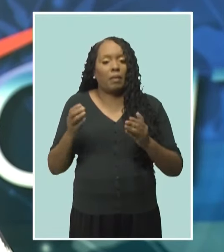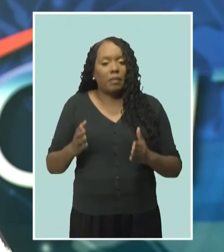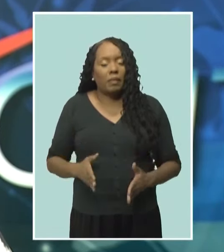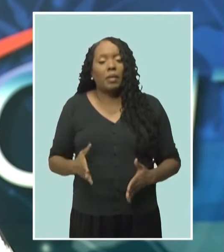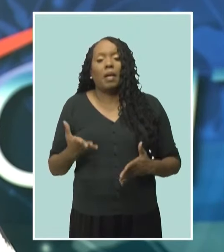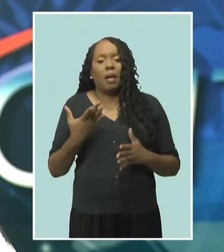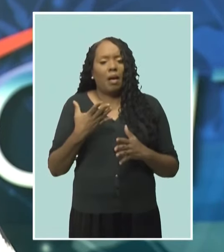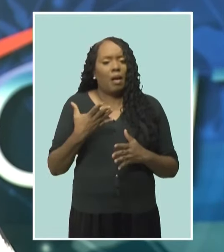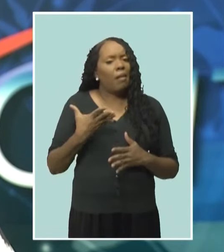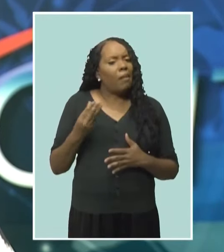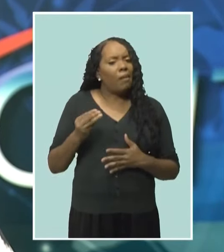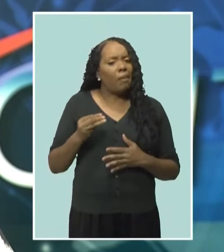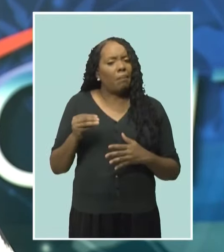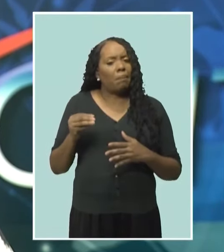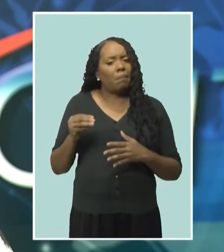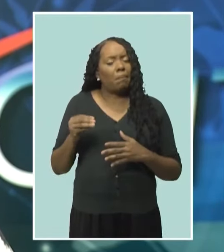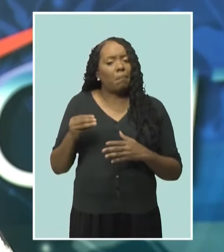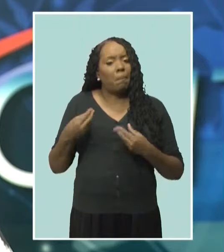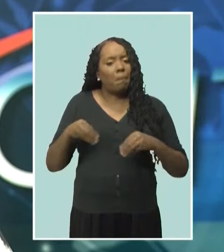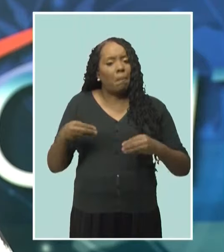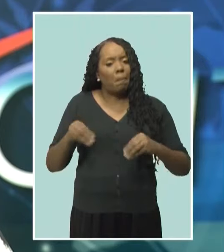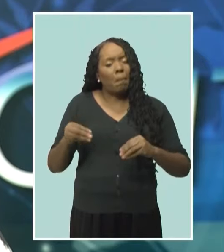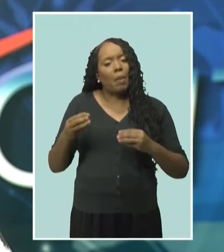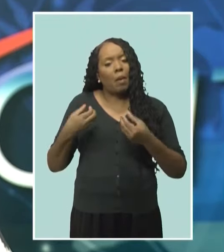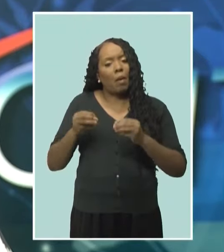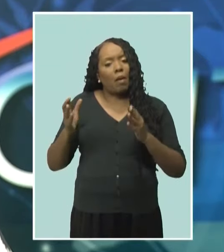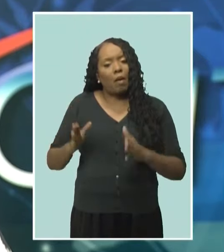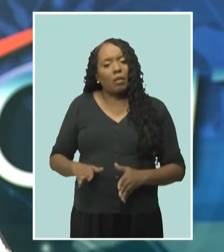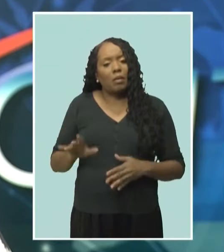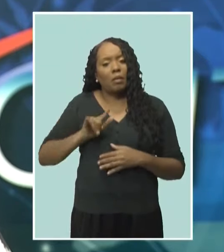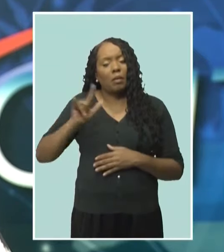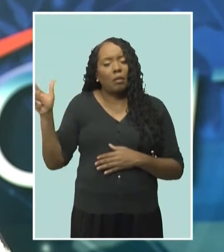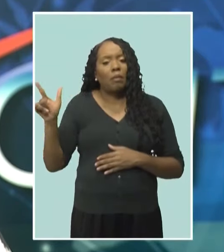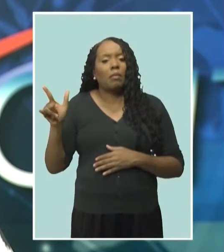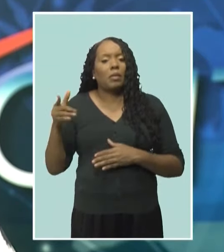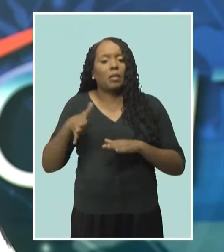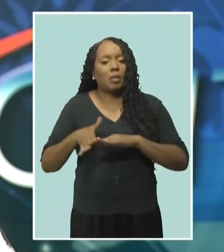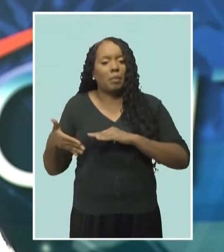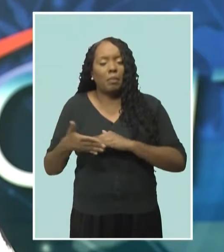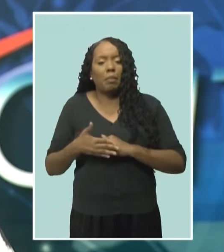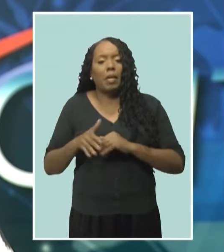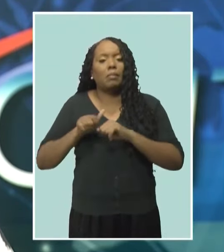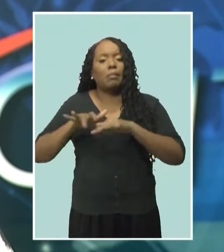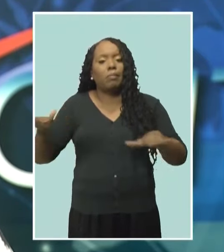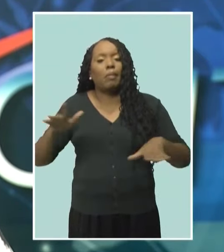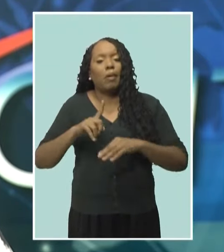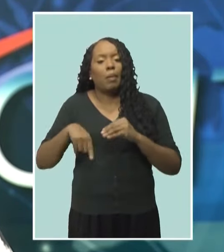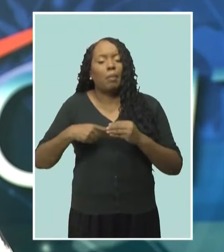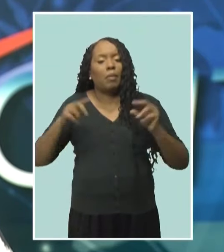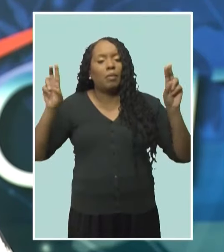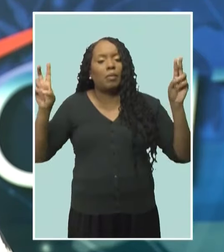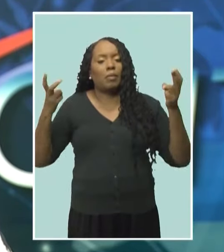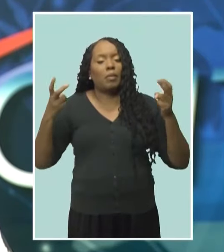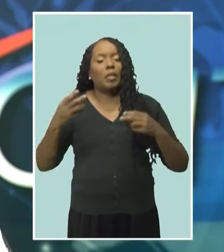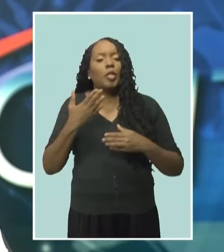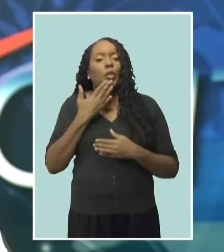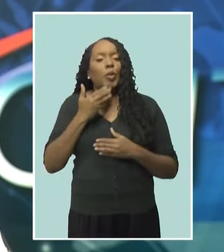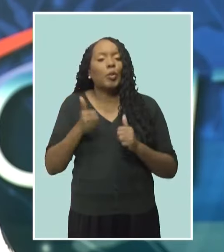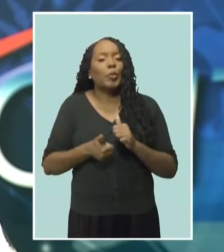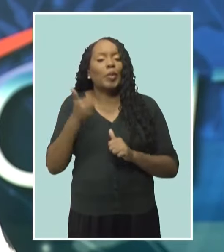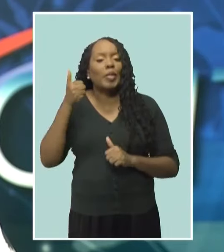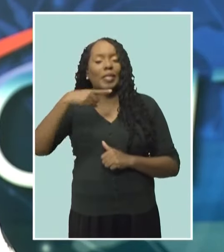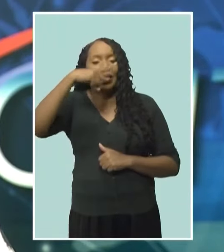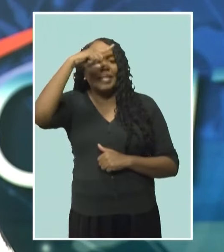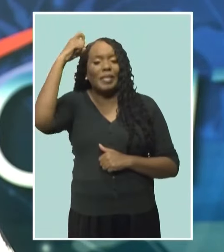Melissa McGarry, were in Kingston spreading the word about the sweetest summer festival. Through a campaign of sorts dubbed Chasing the